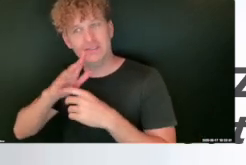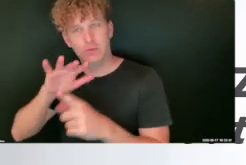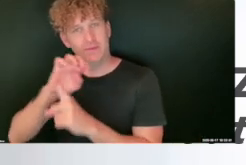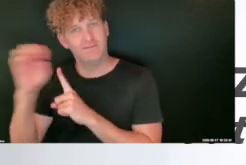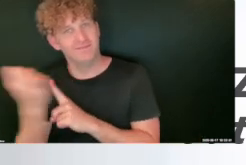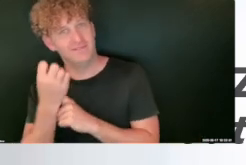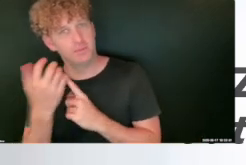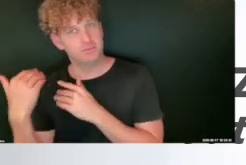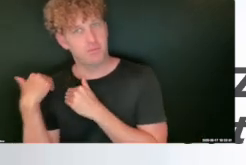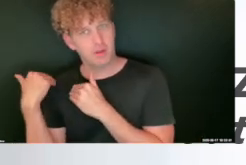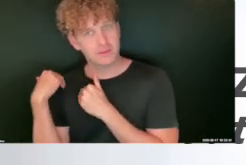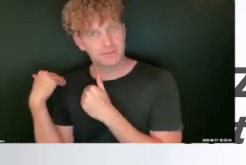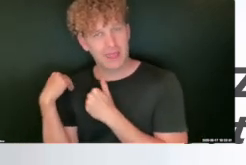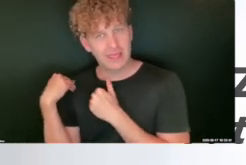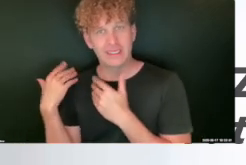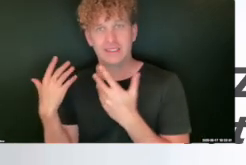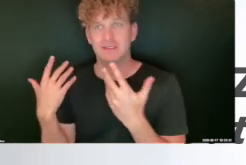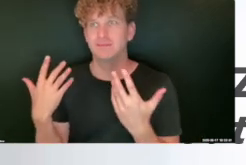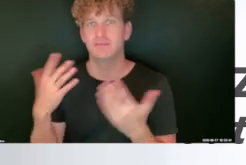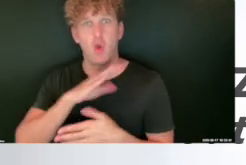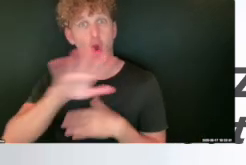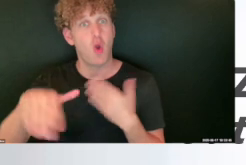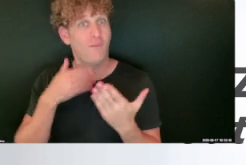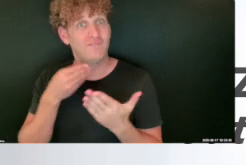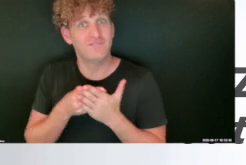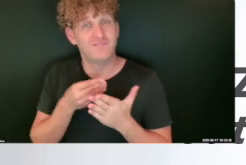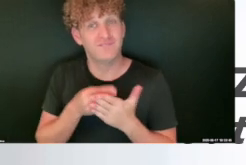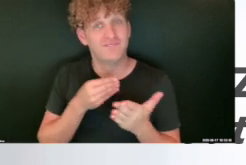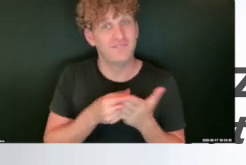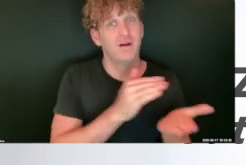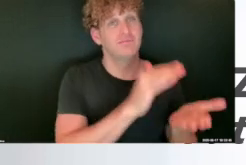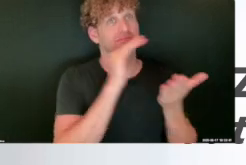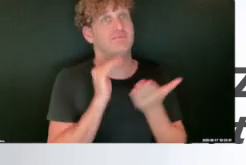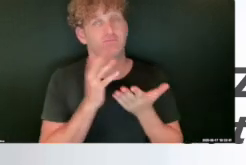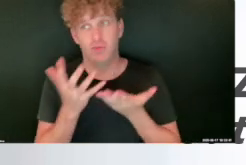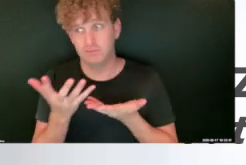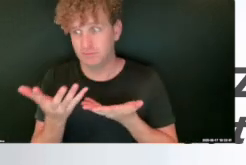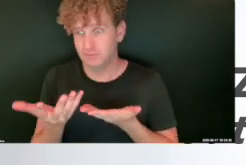repair facility where the vehicle was donated to